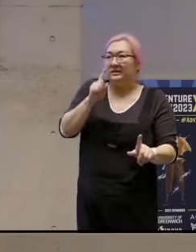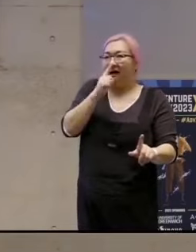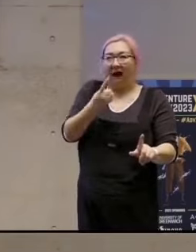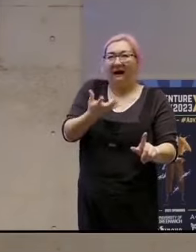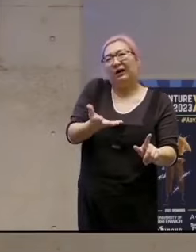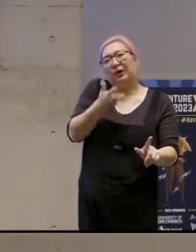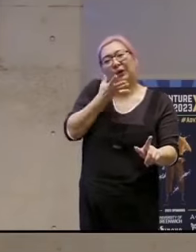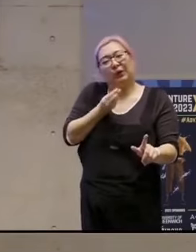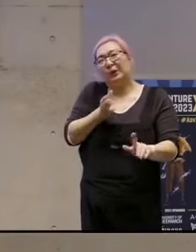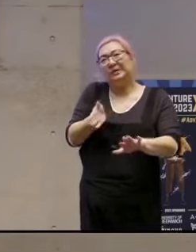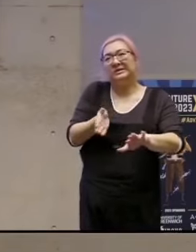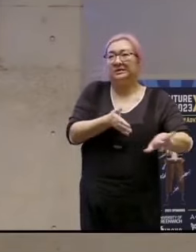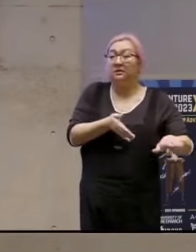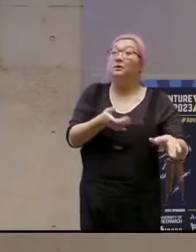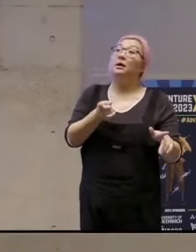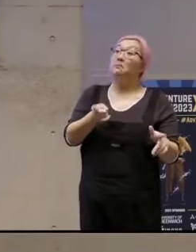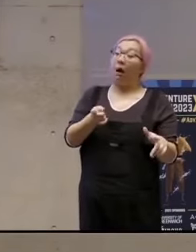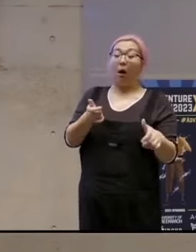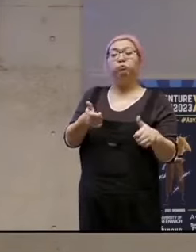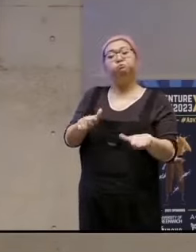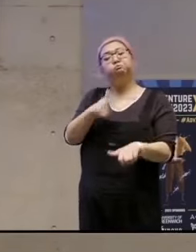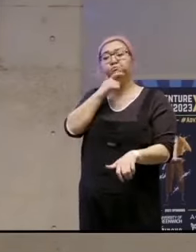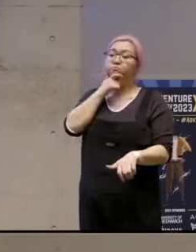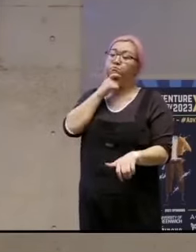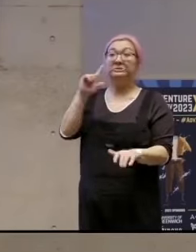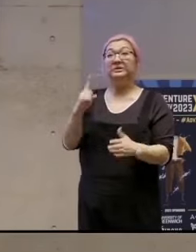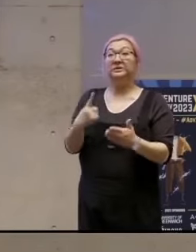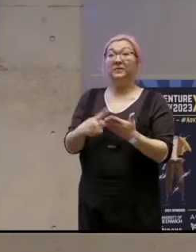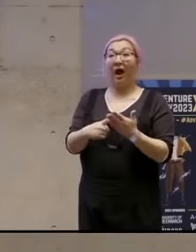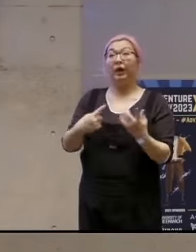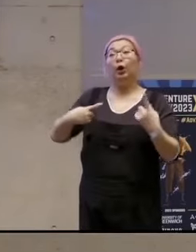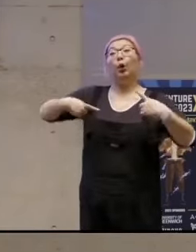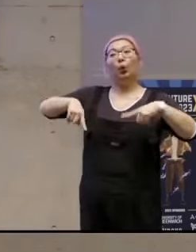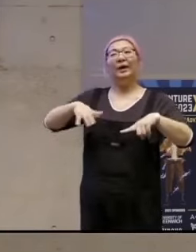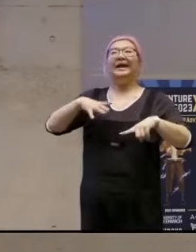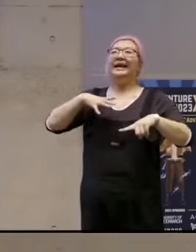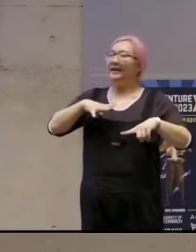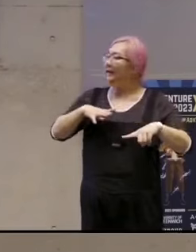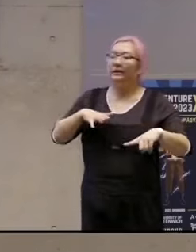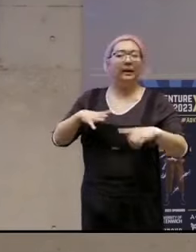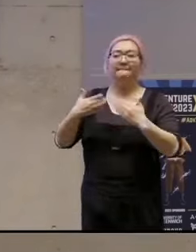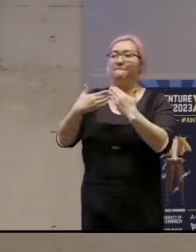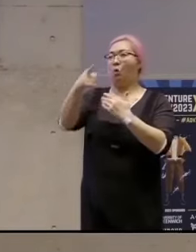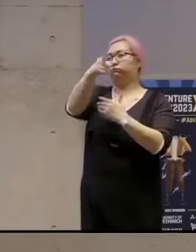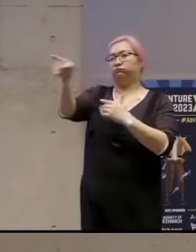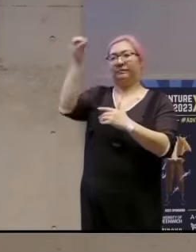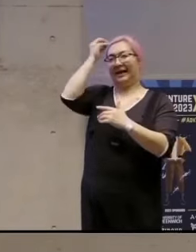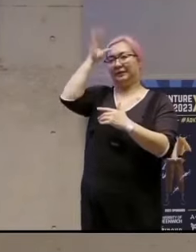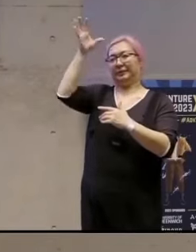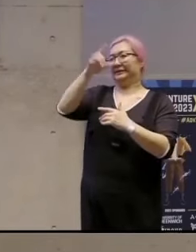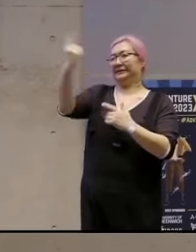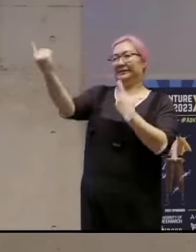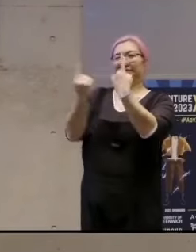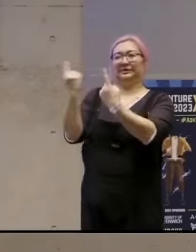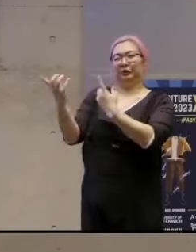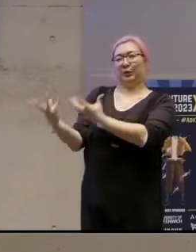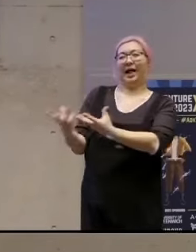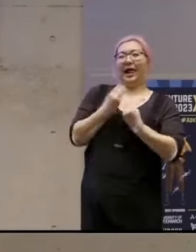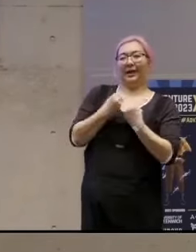but we decided that we needed more expertise to help us.